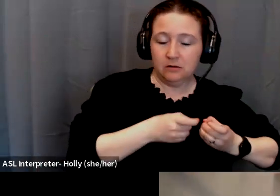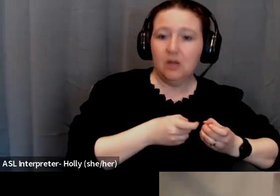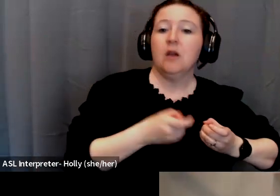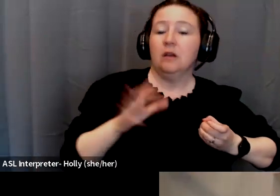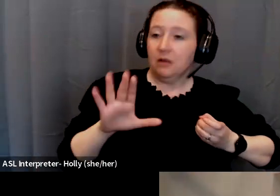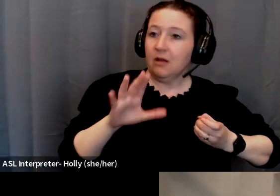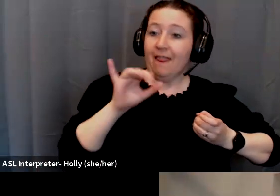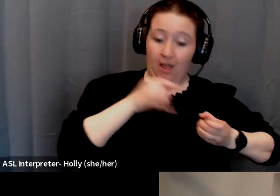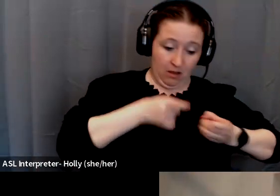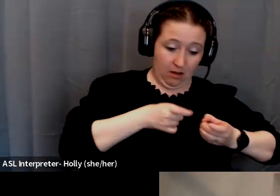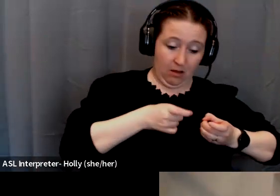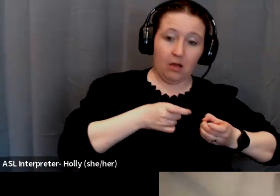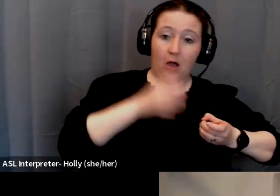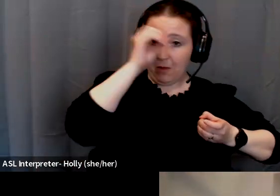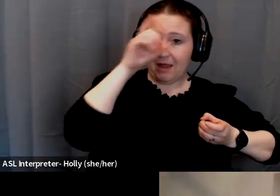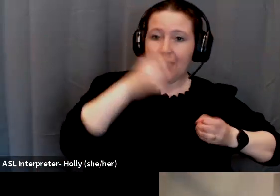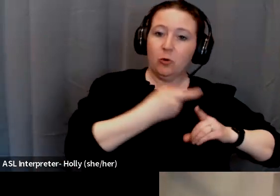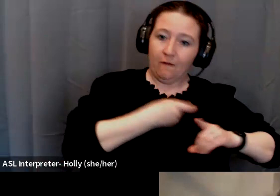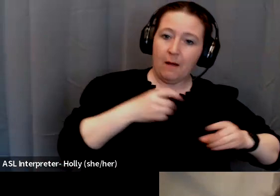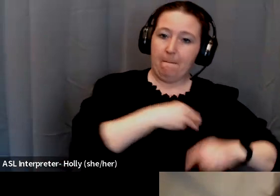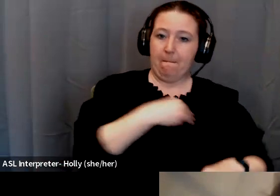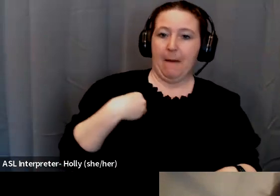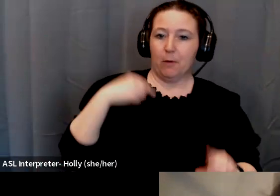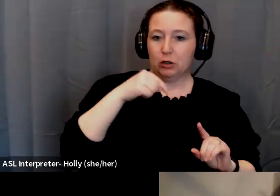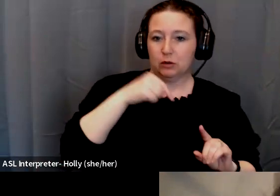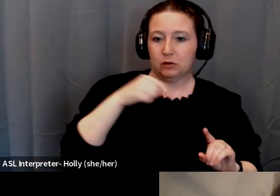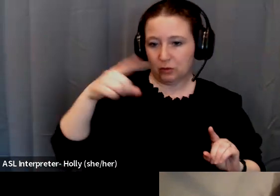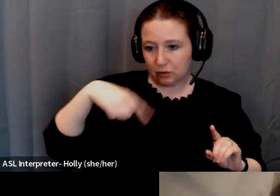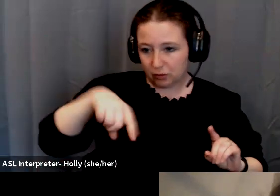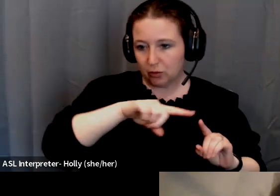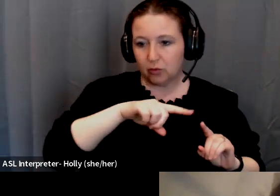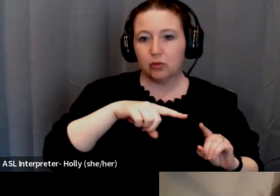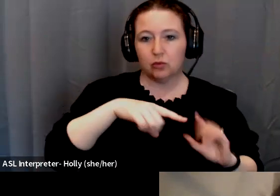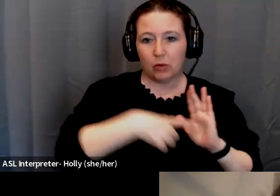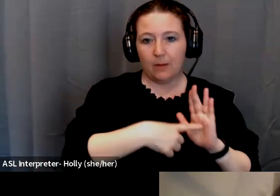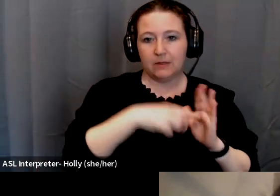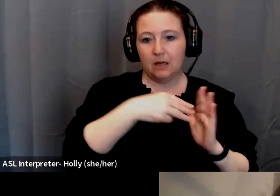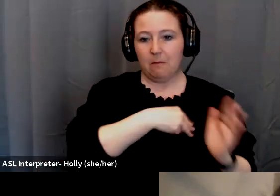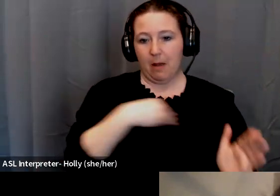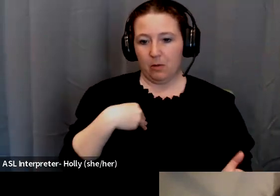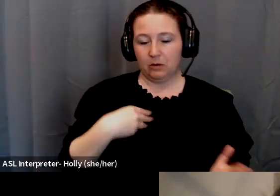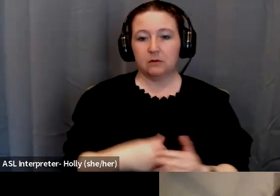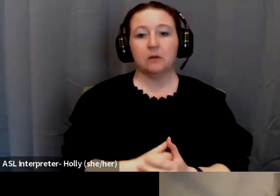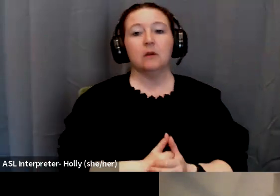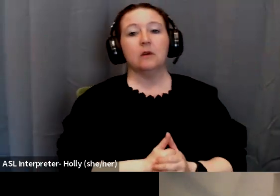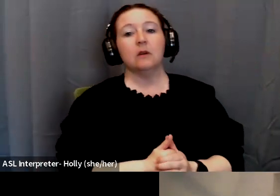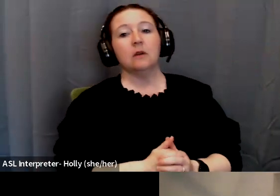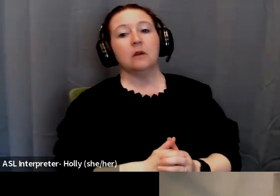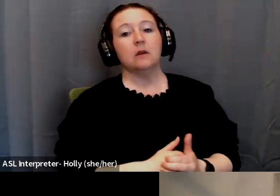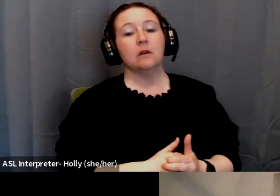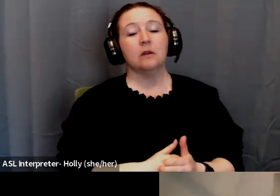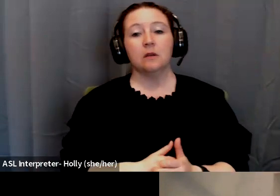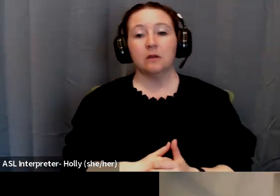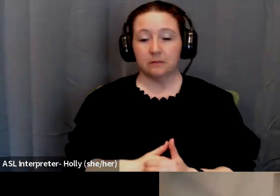arise from the core of the membership. And so that's who you all representing. All right.